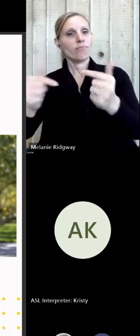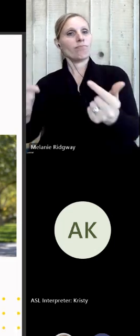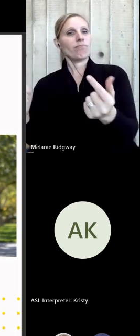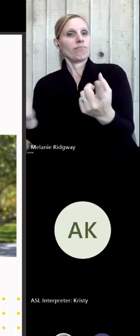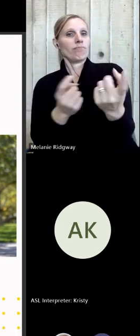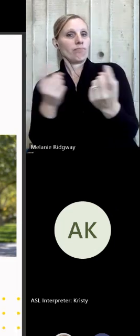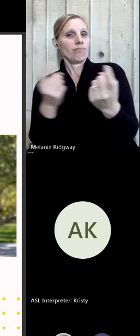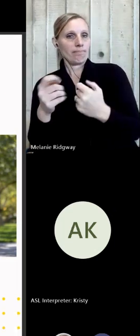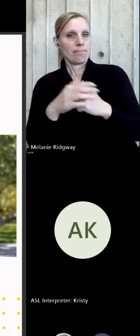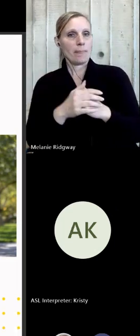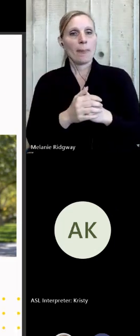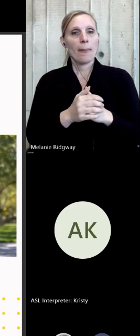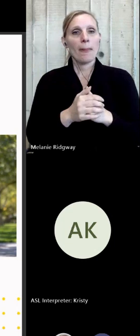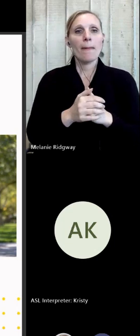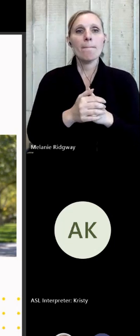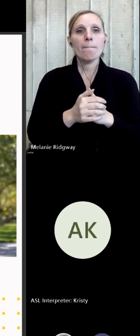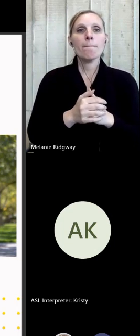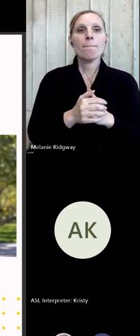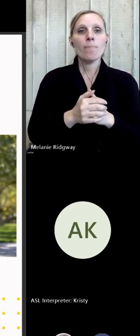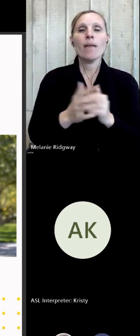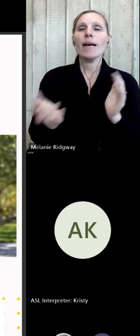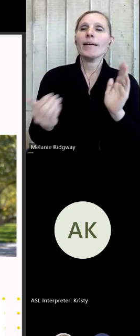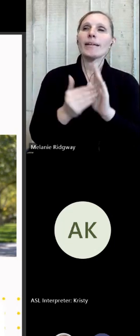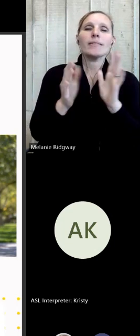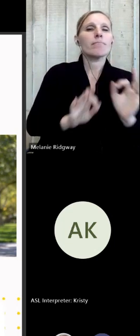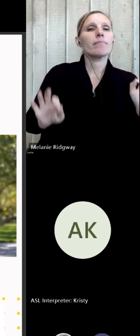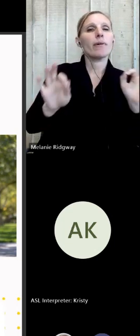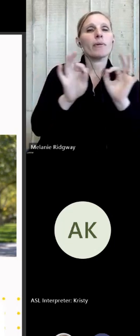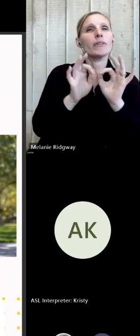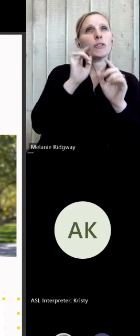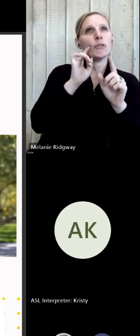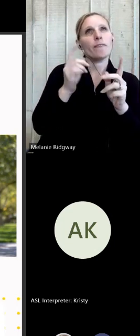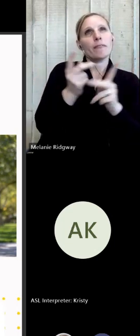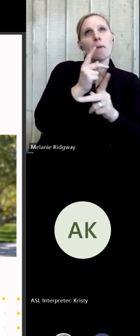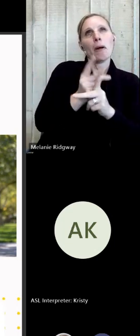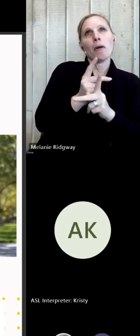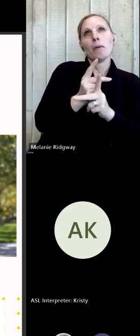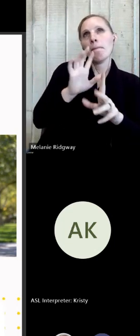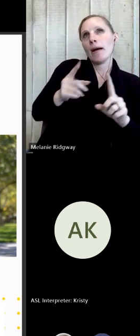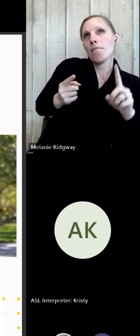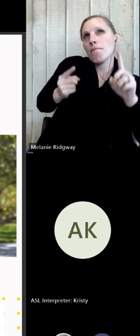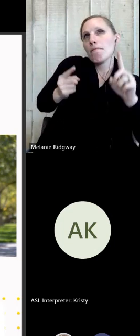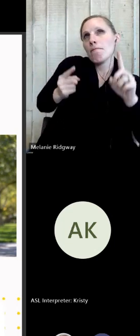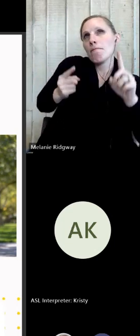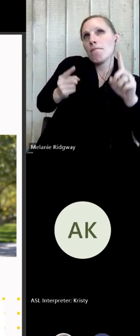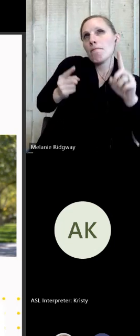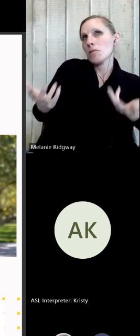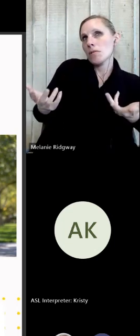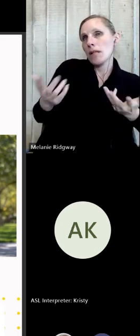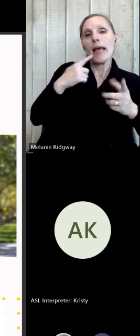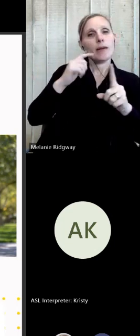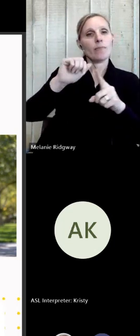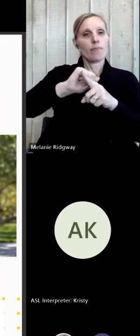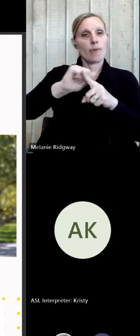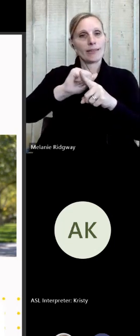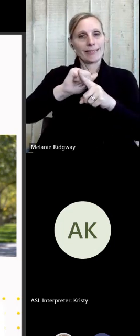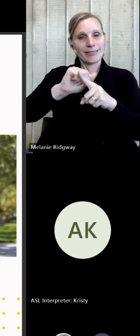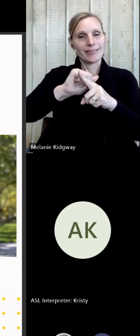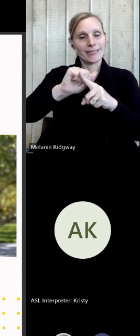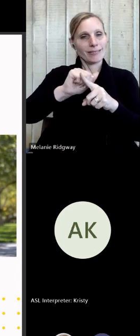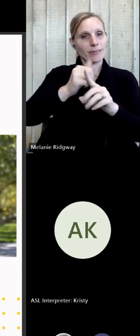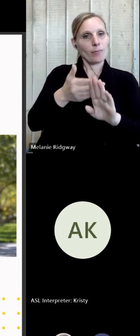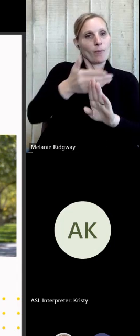Determine your focus and rehearse. Keep the conversation friendly, brief, and with